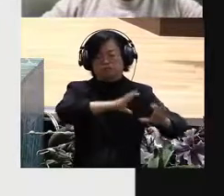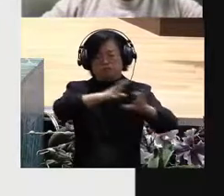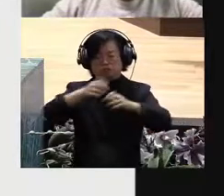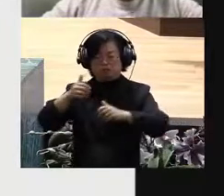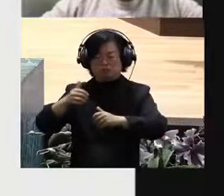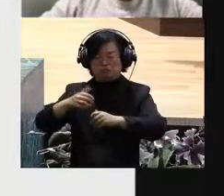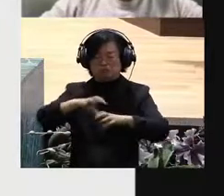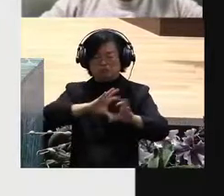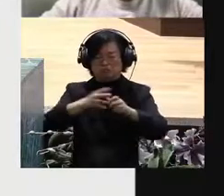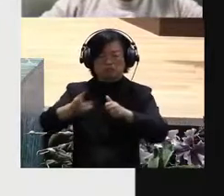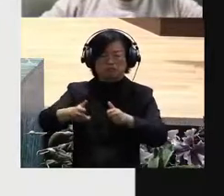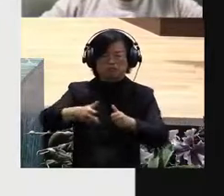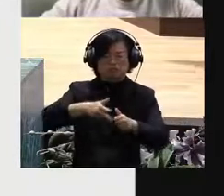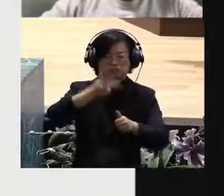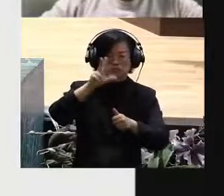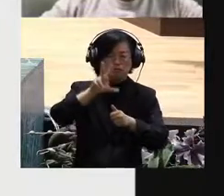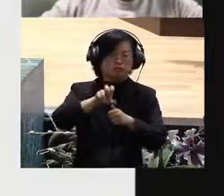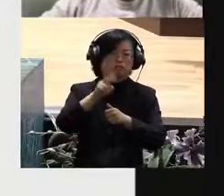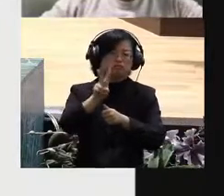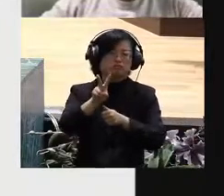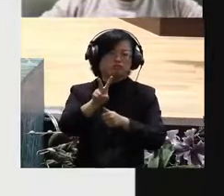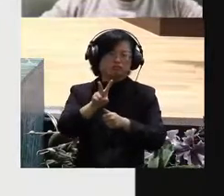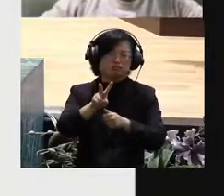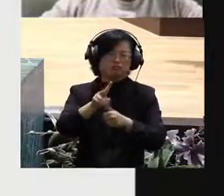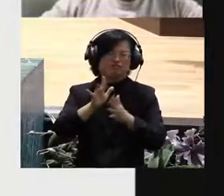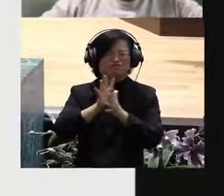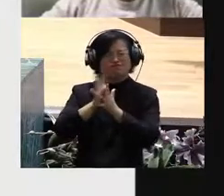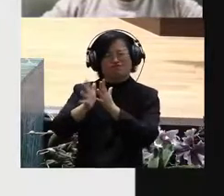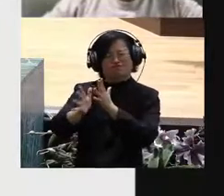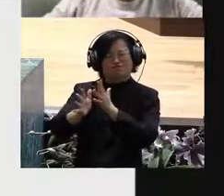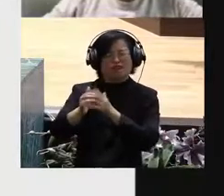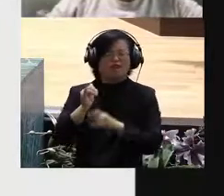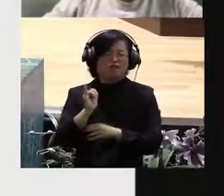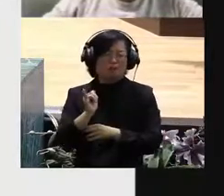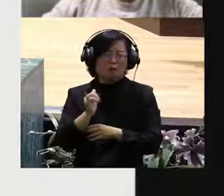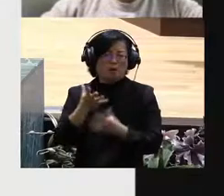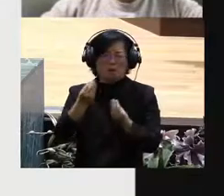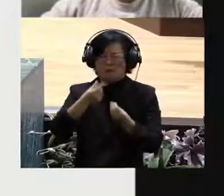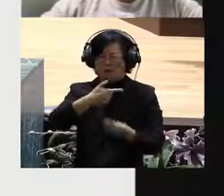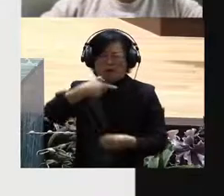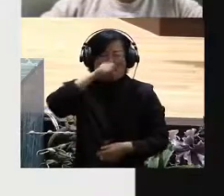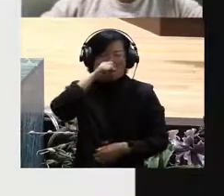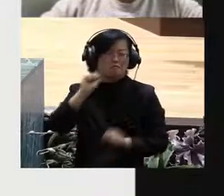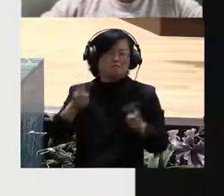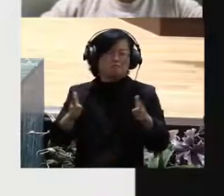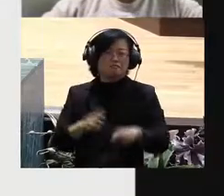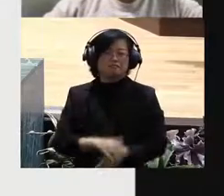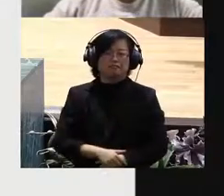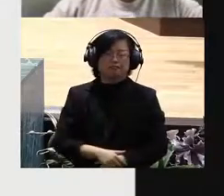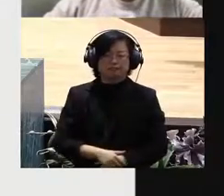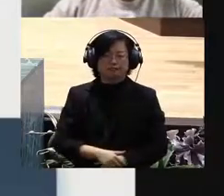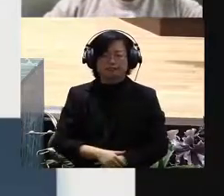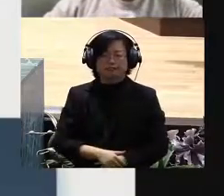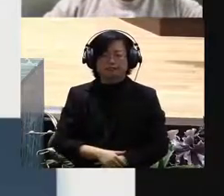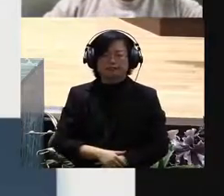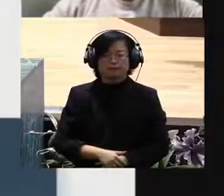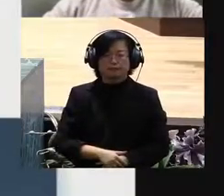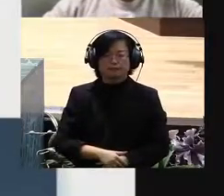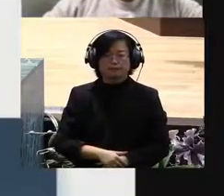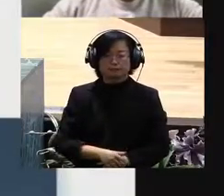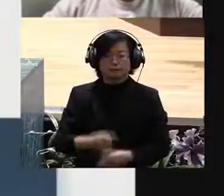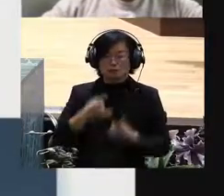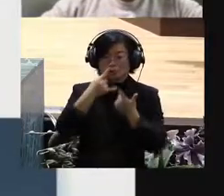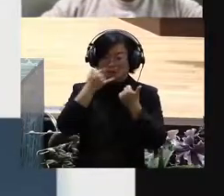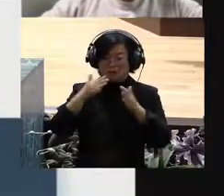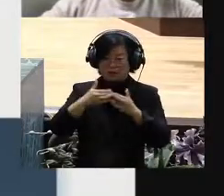And there's no single answer as to why, but several structural obstacles which are impeding the progress.